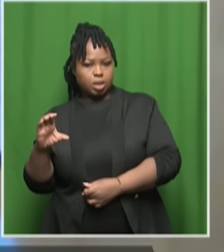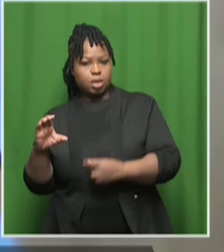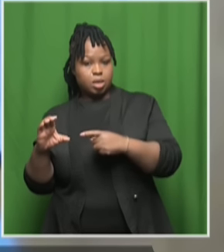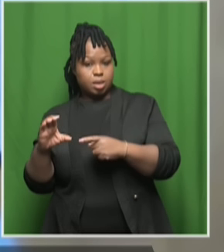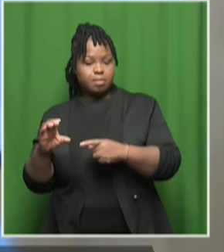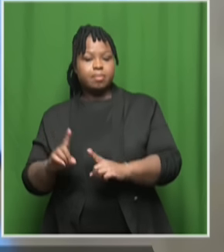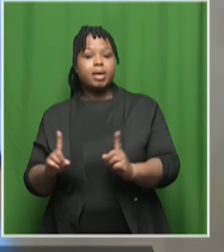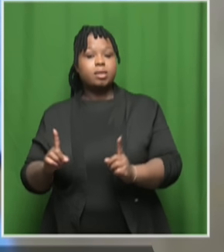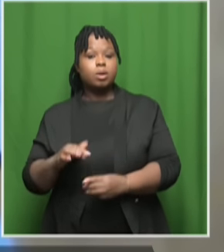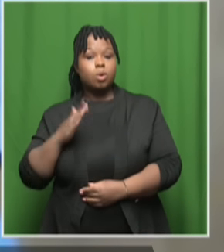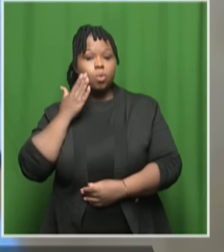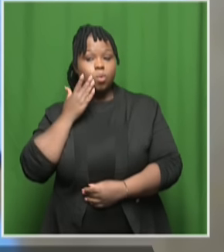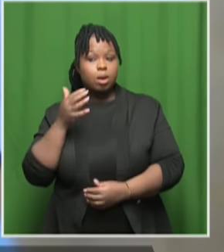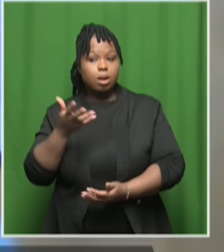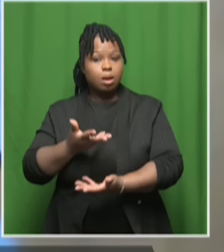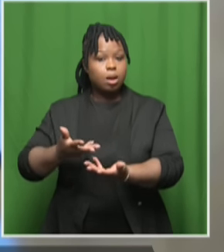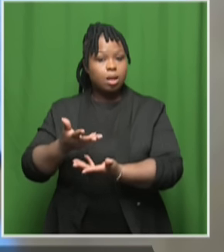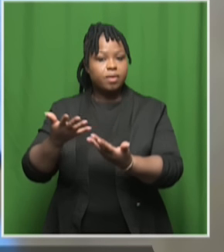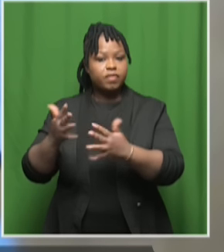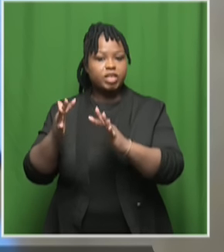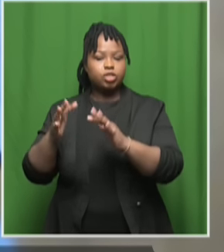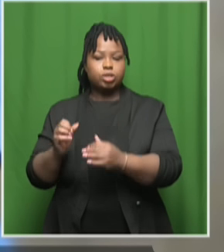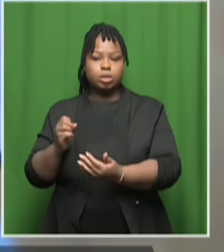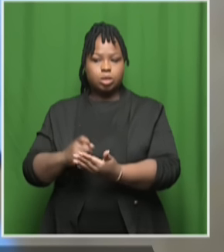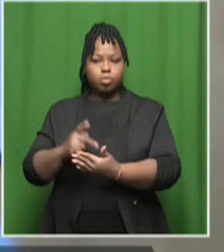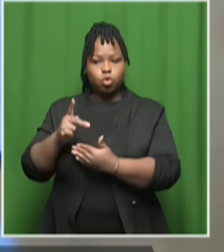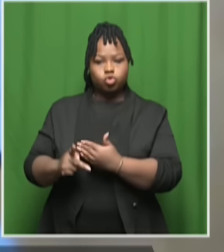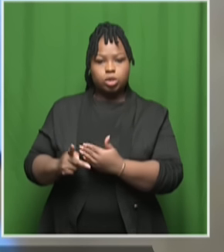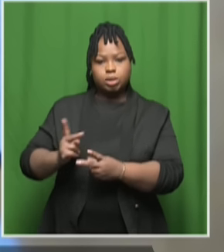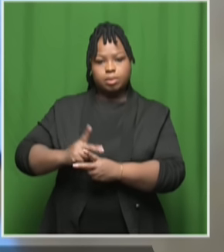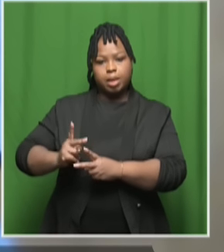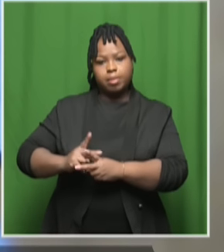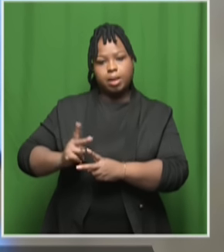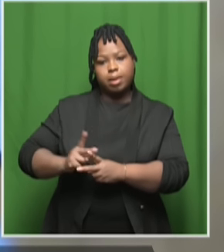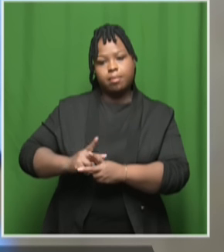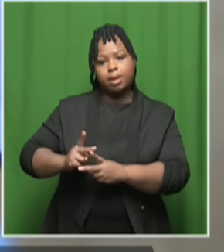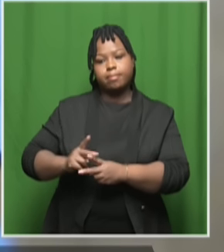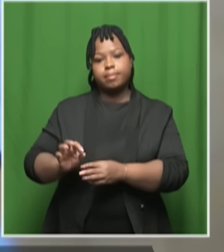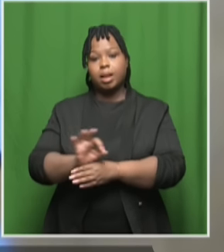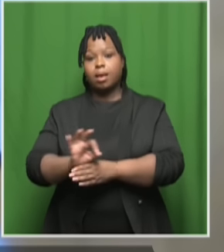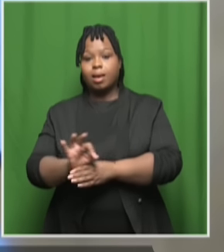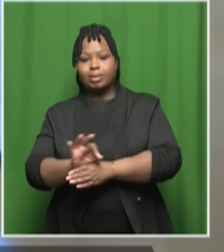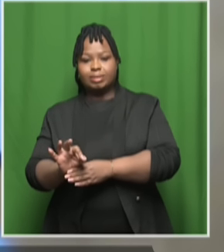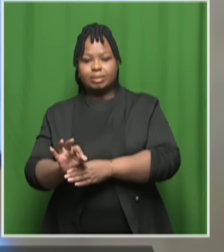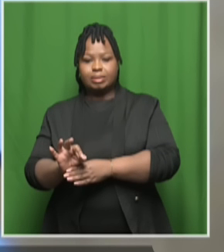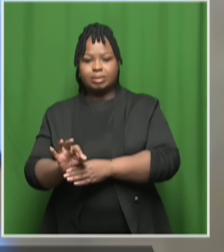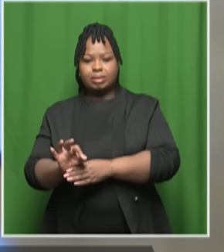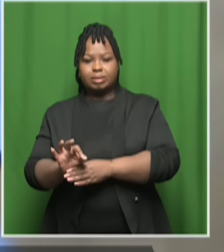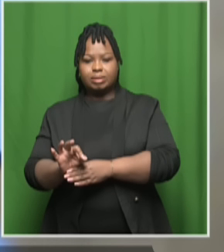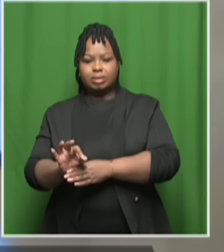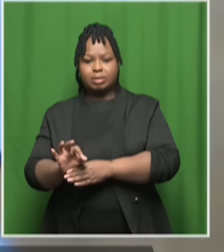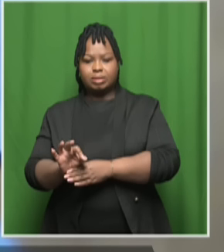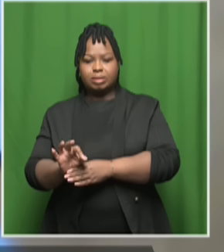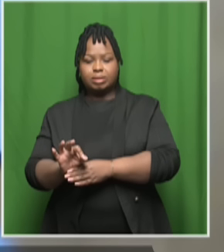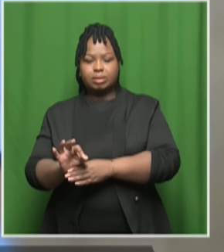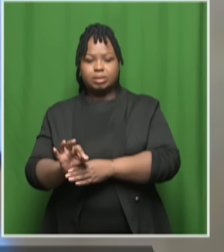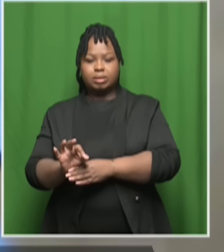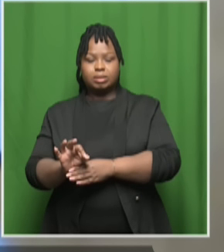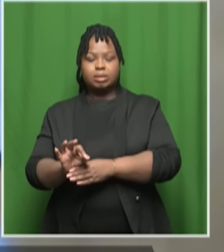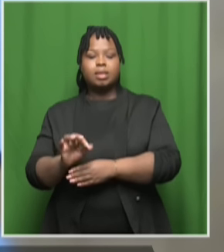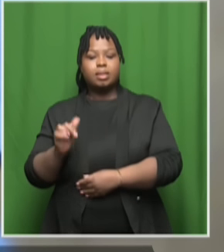we have all these projects and critical plans in place, it will be handed over to our Director of